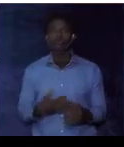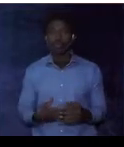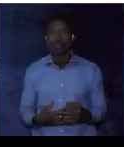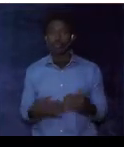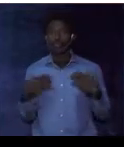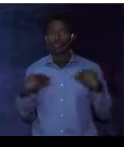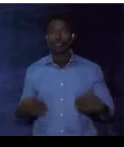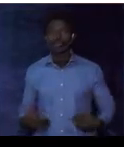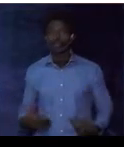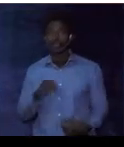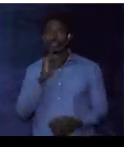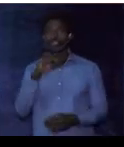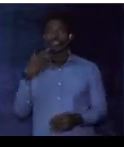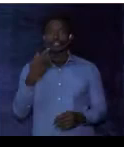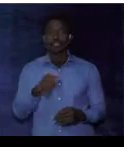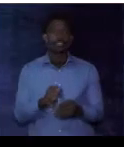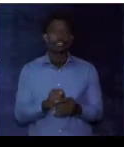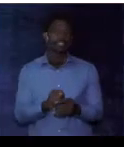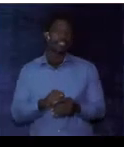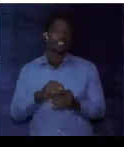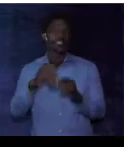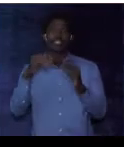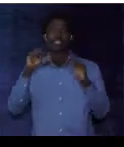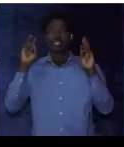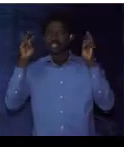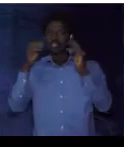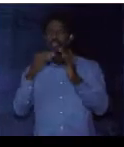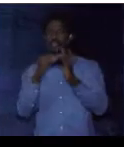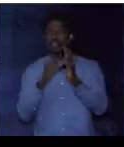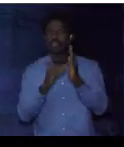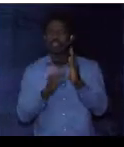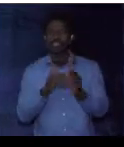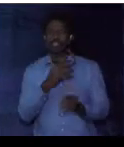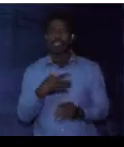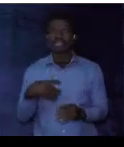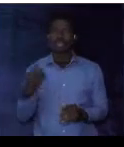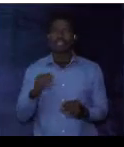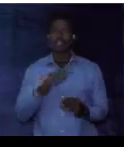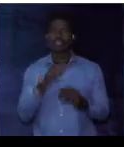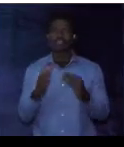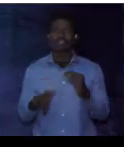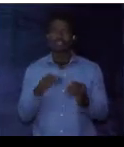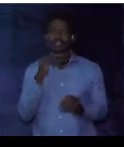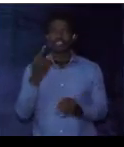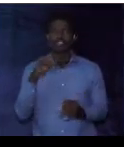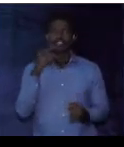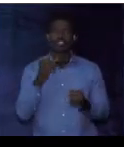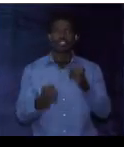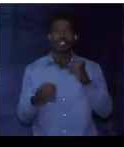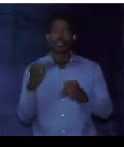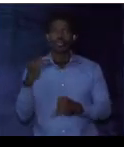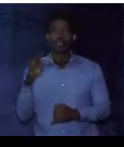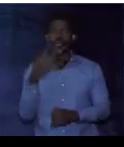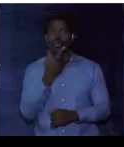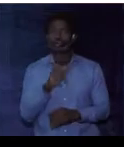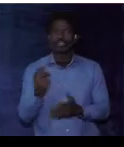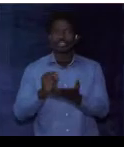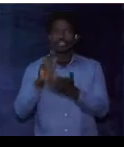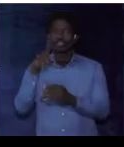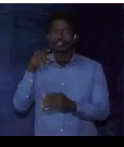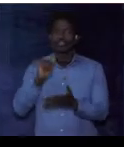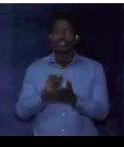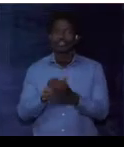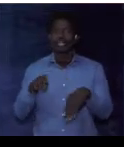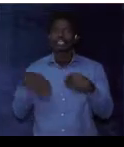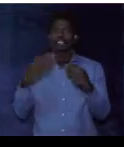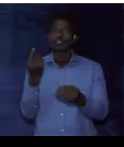the content of the essay, and the conclusion is the end of the